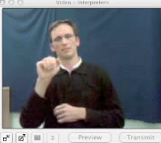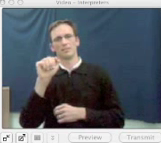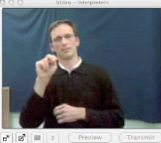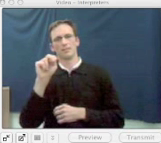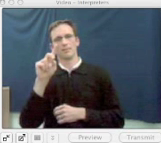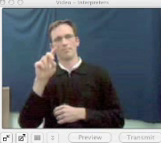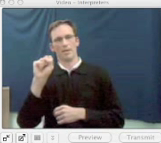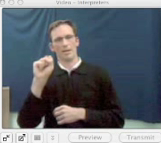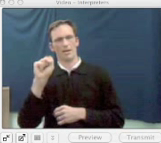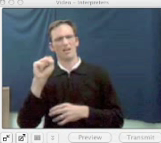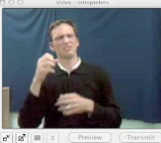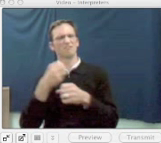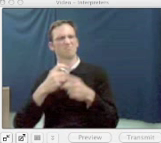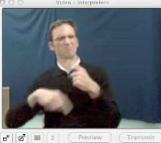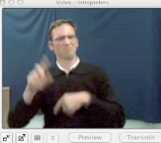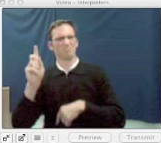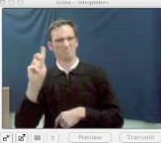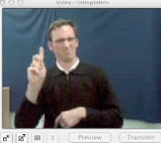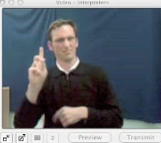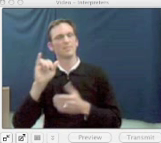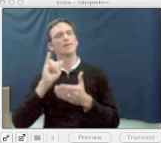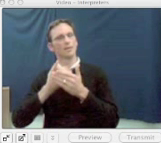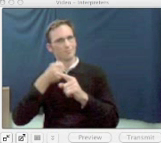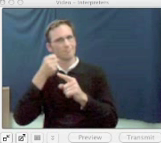impact your work as interpreters.